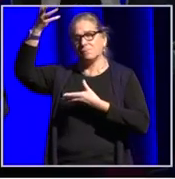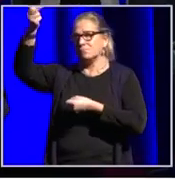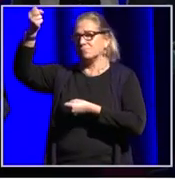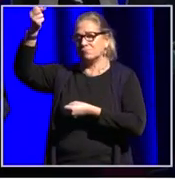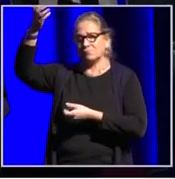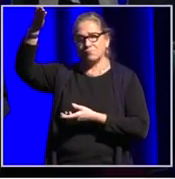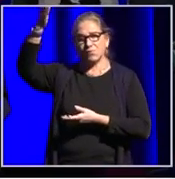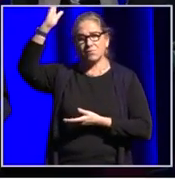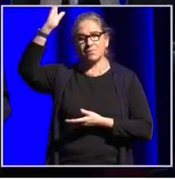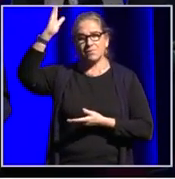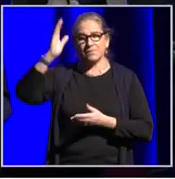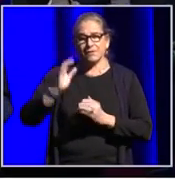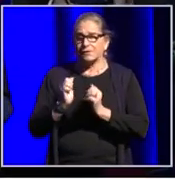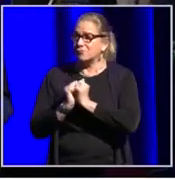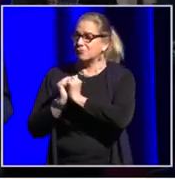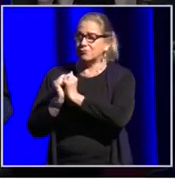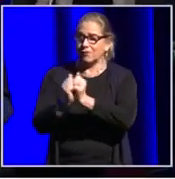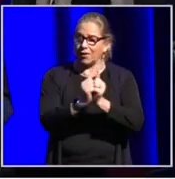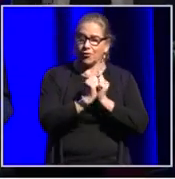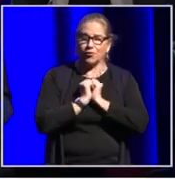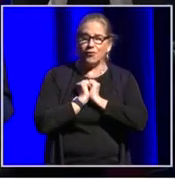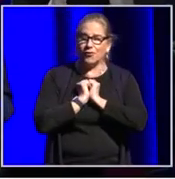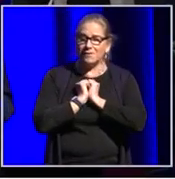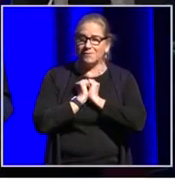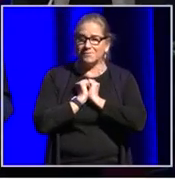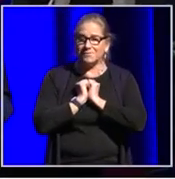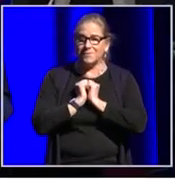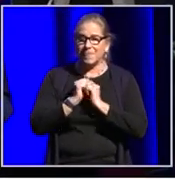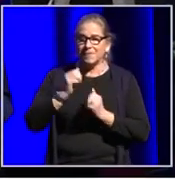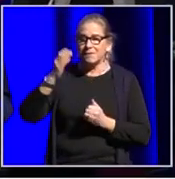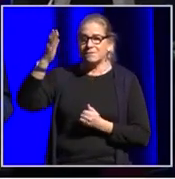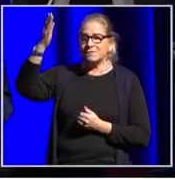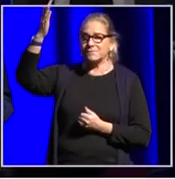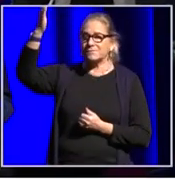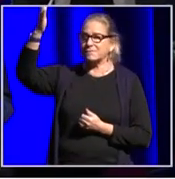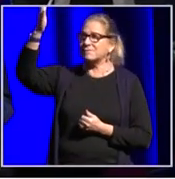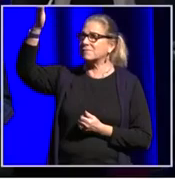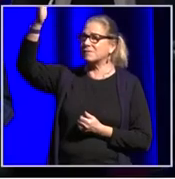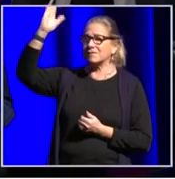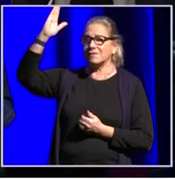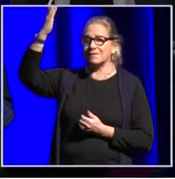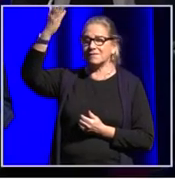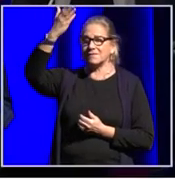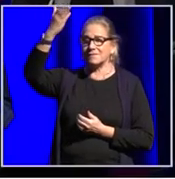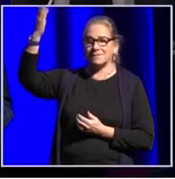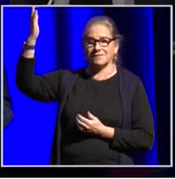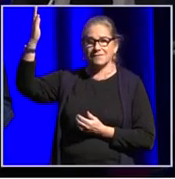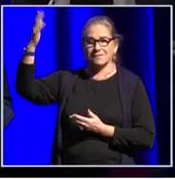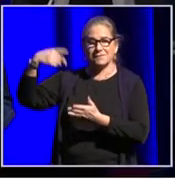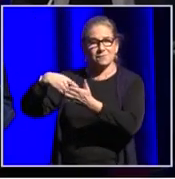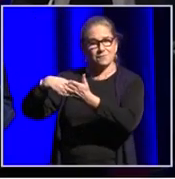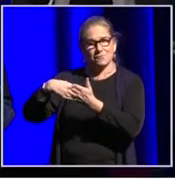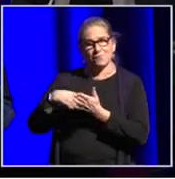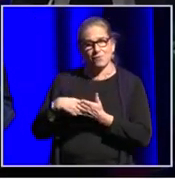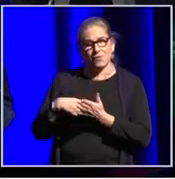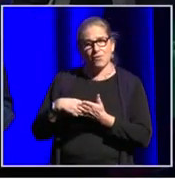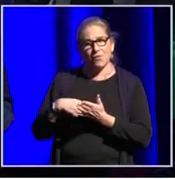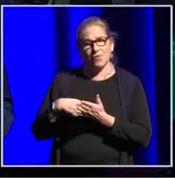together. You, O God, has shown us what is